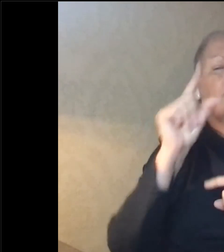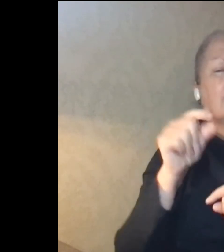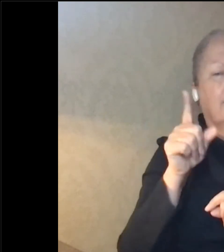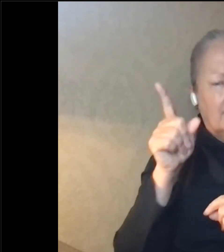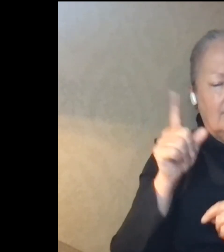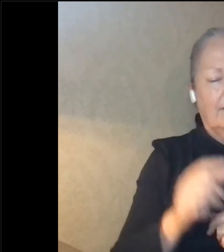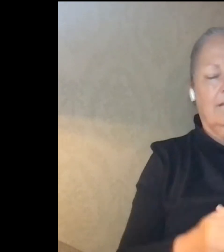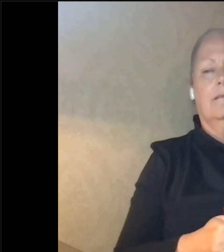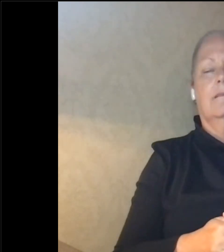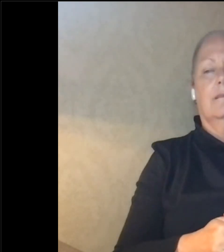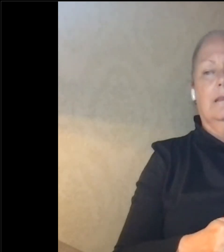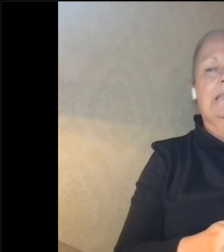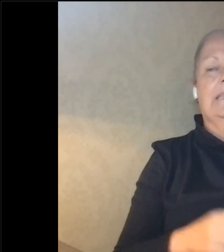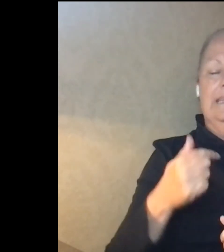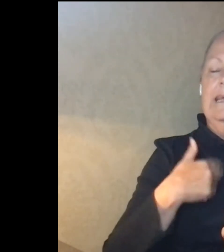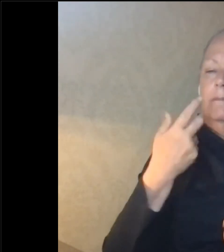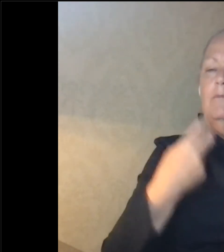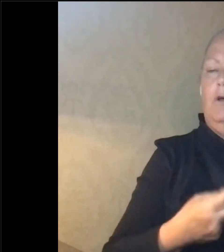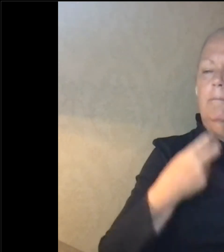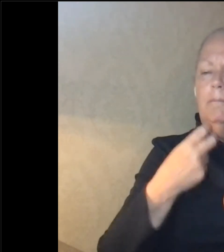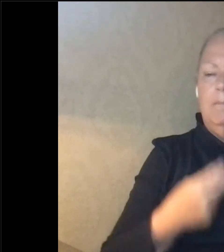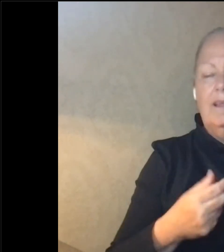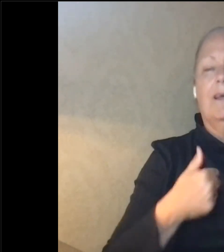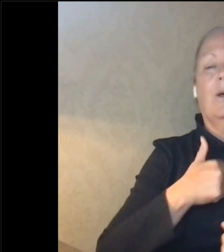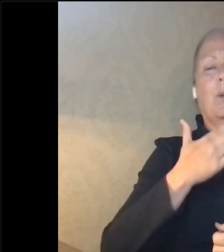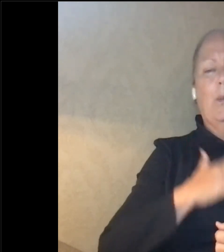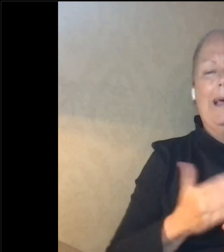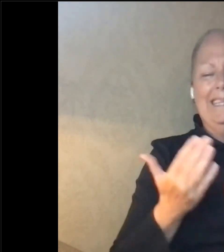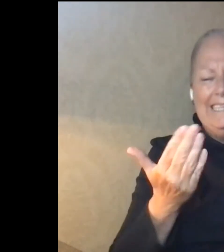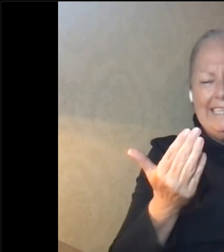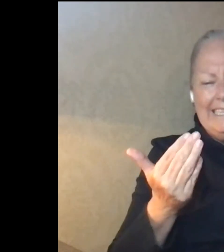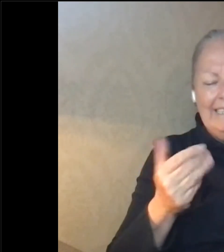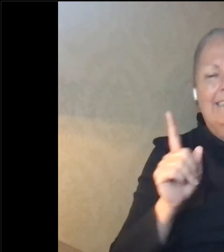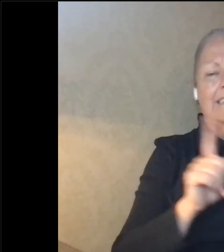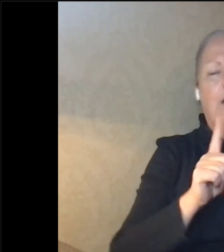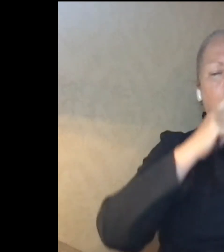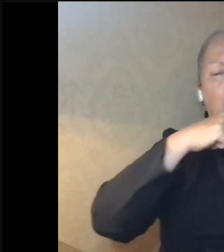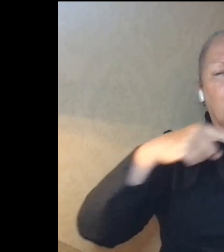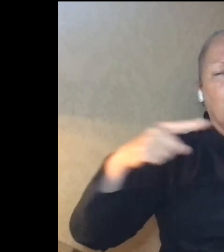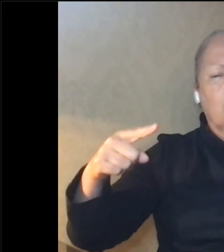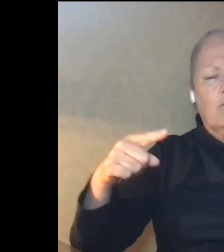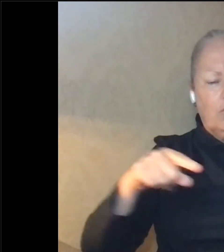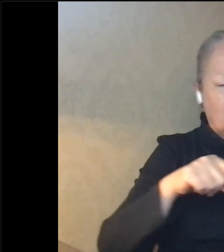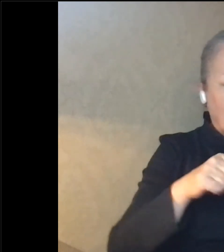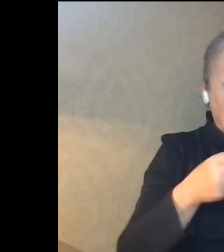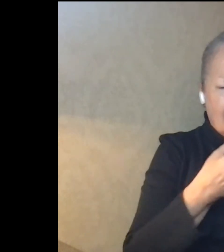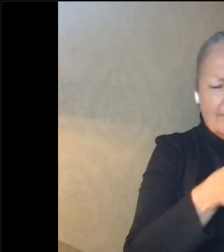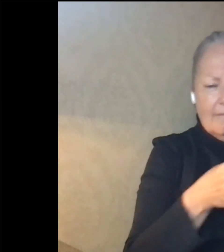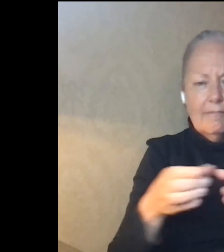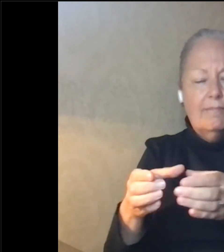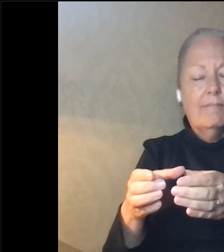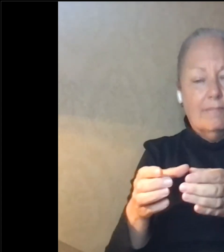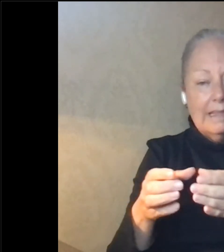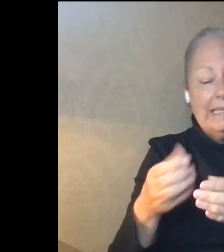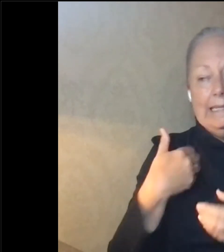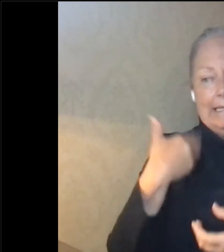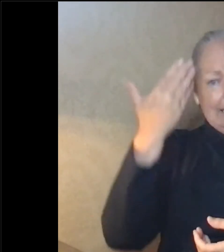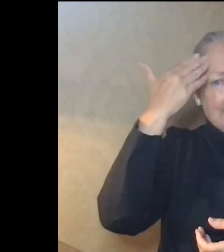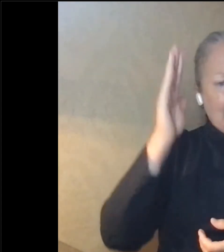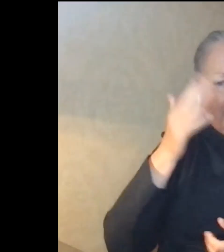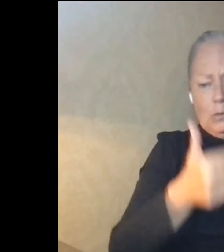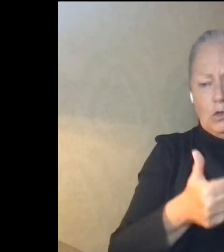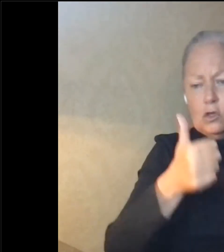still struggling for the data of person with disabilities, and we don't know which kind of person with disabilities are living